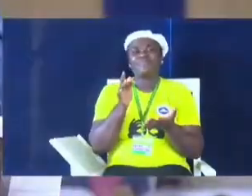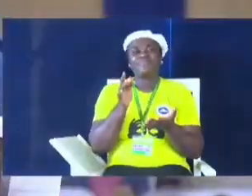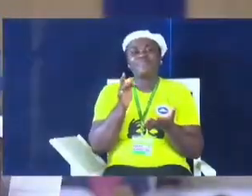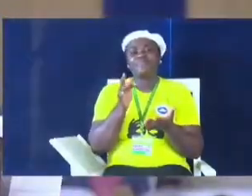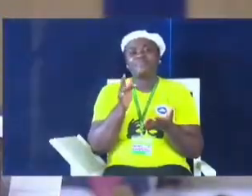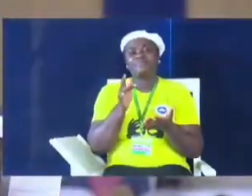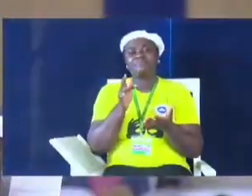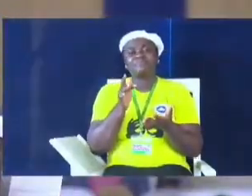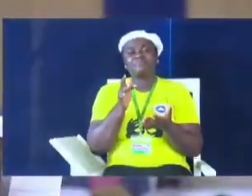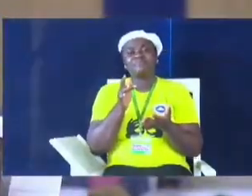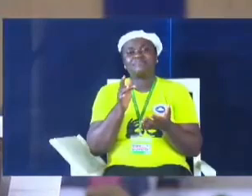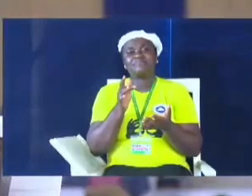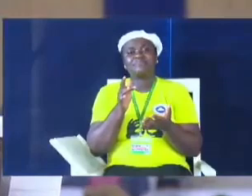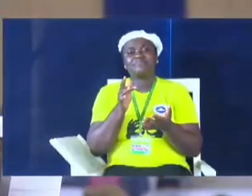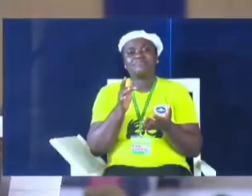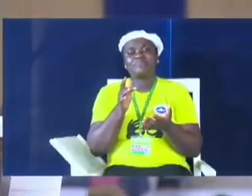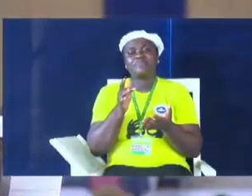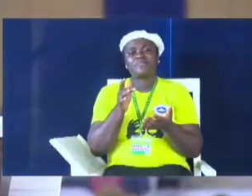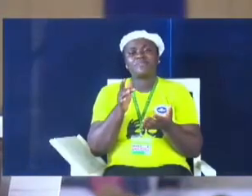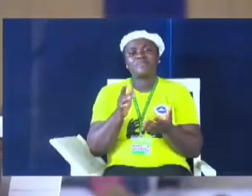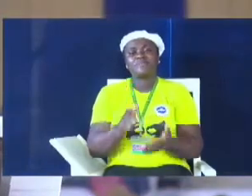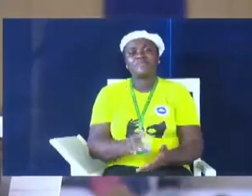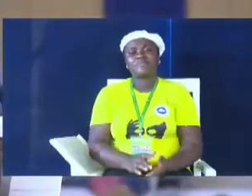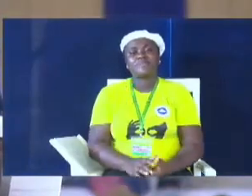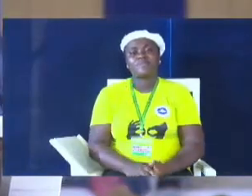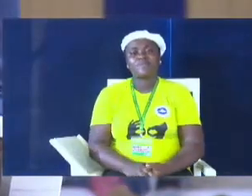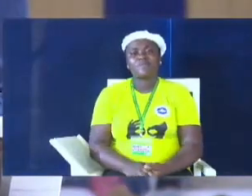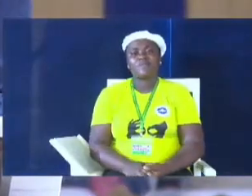I mean, the day arrived